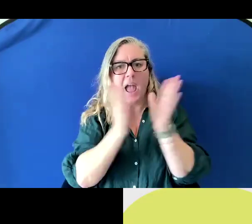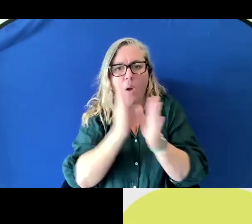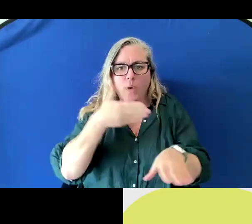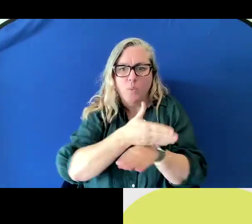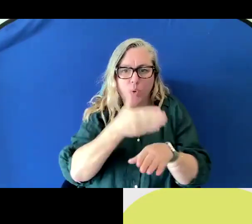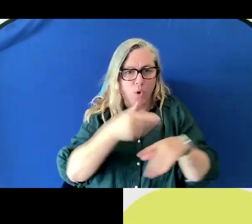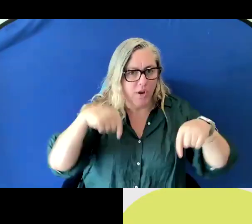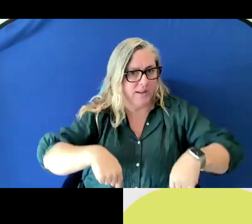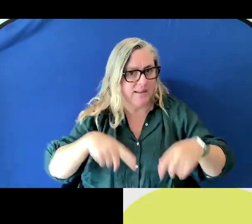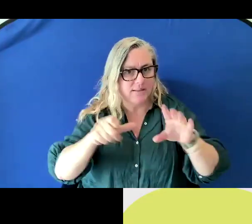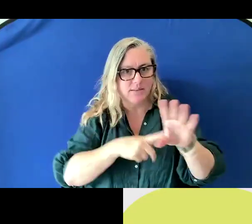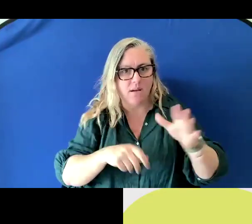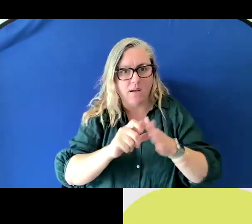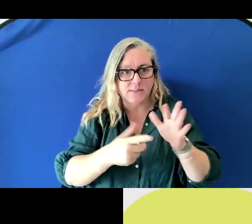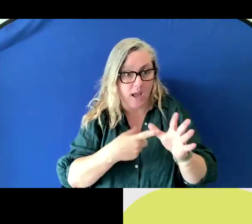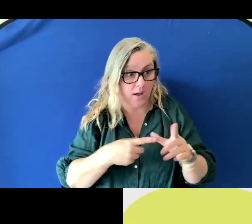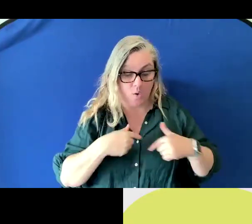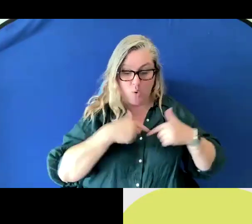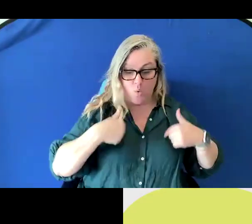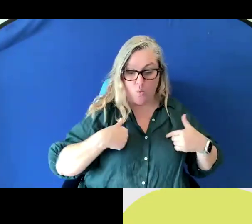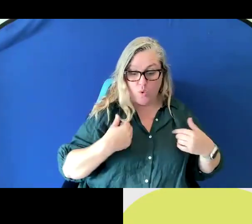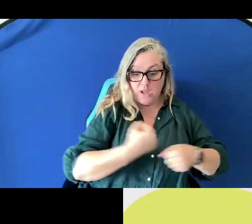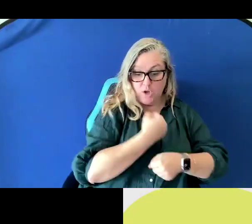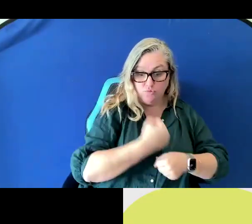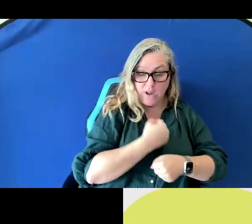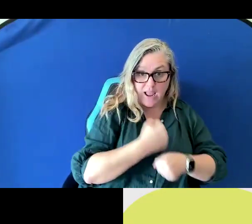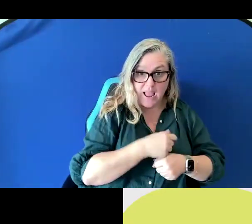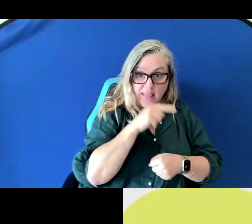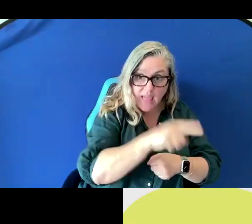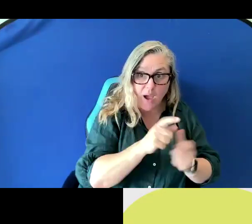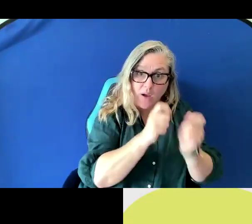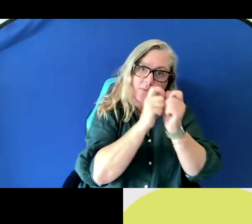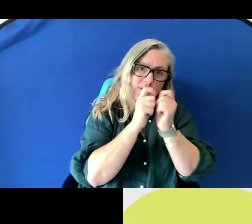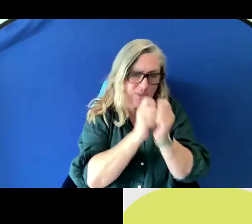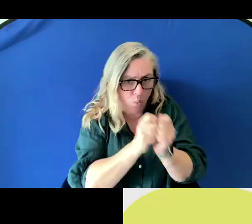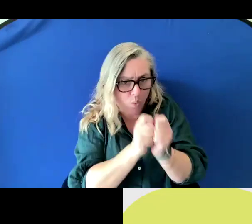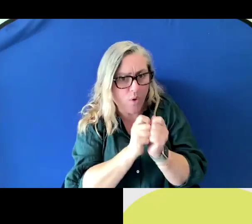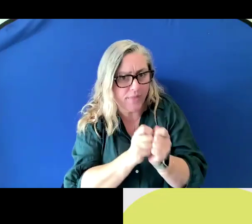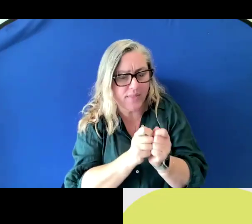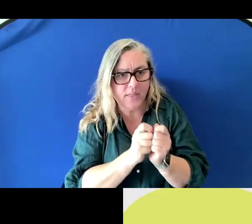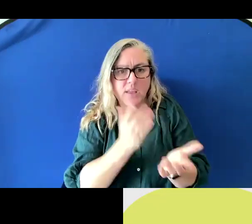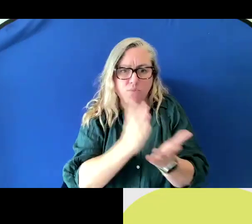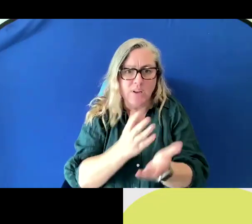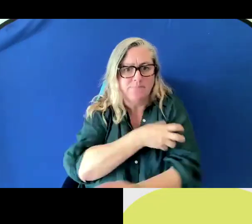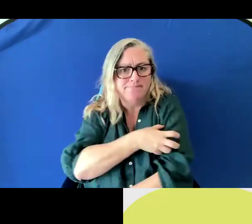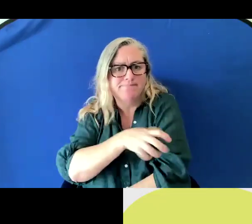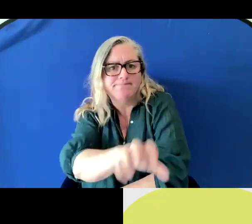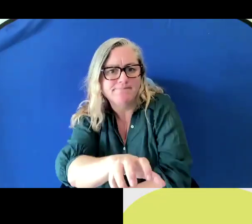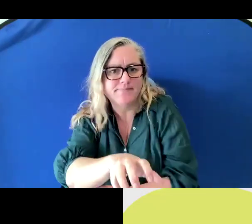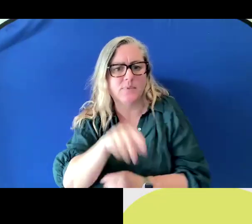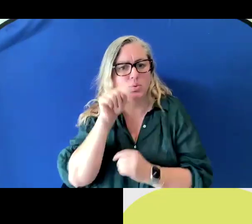make sure that what we create is not only relevant and useful, but truly empowering for the disability community.